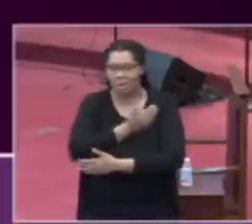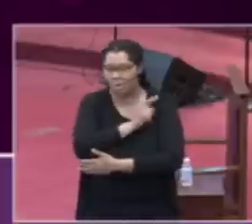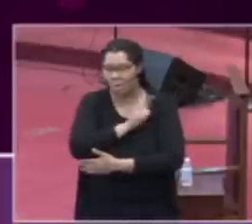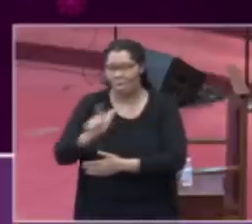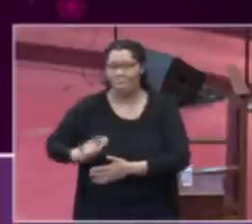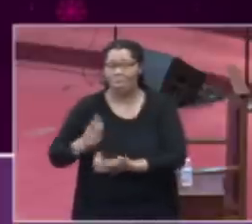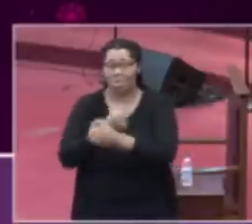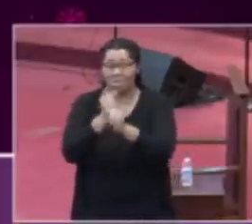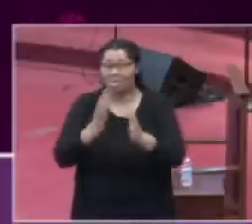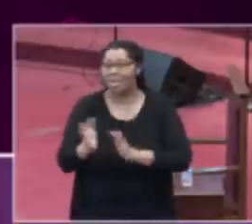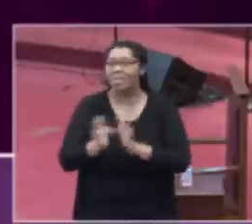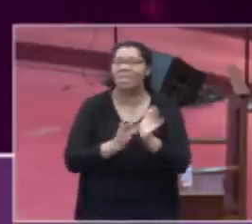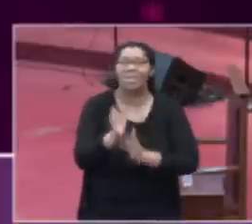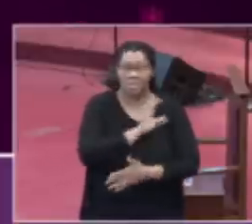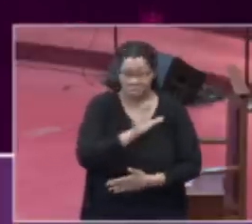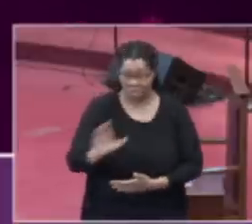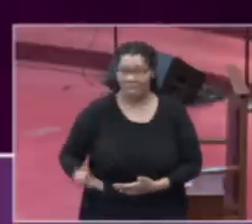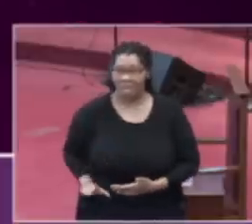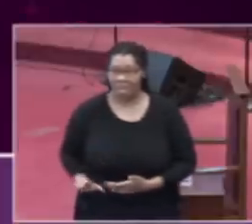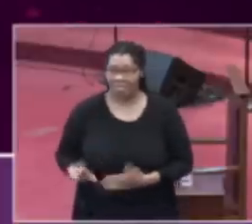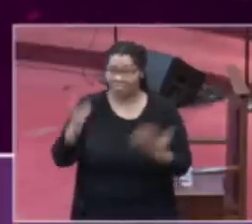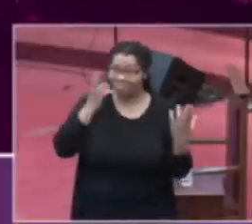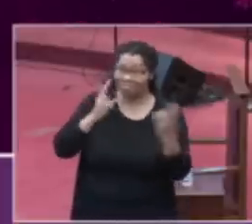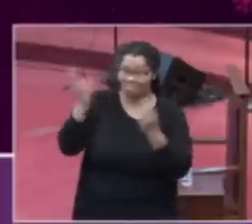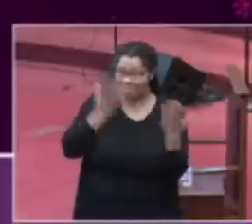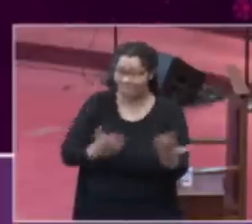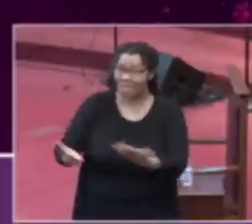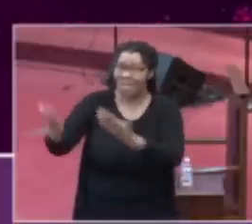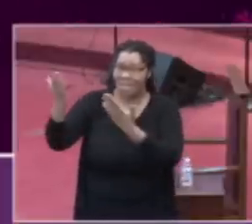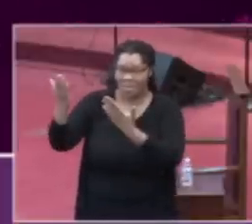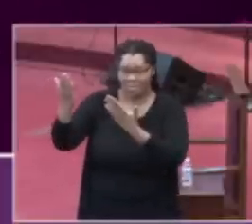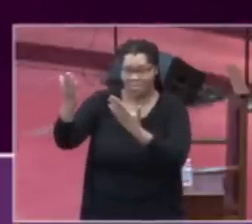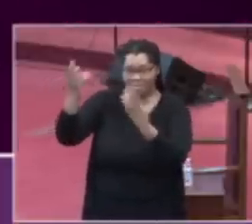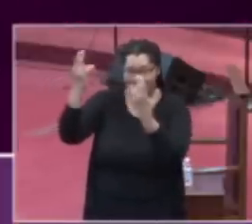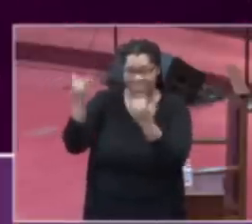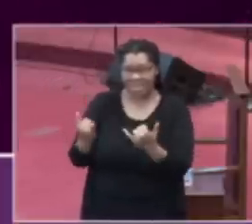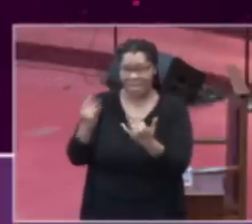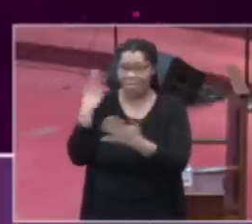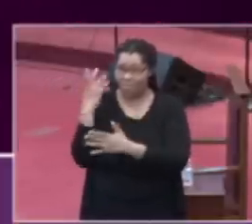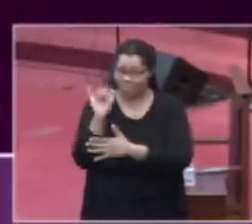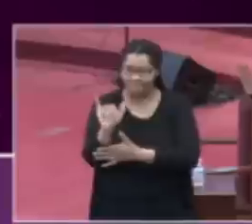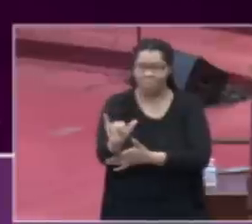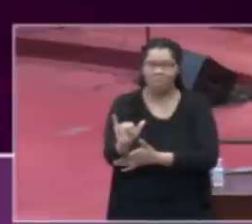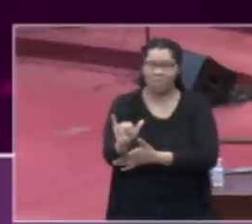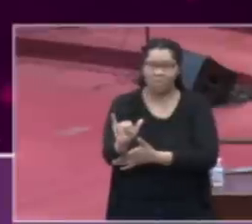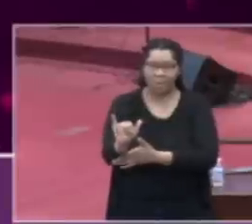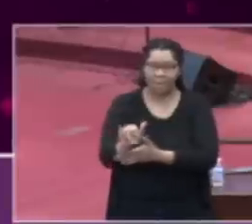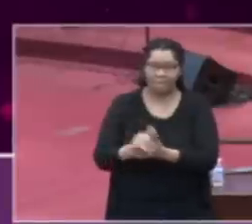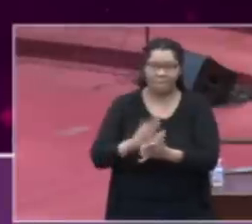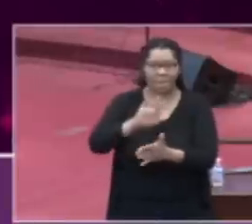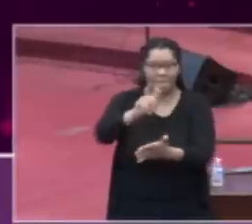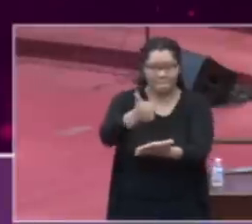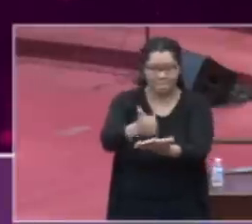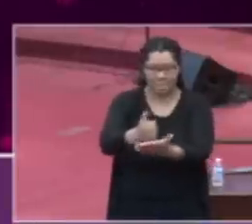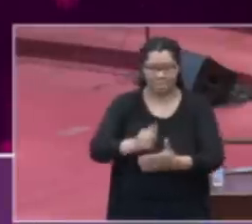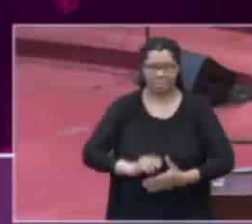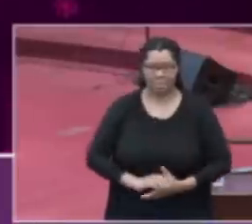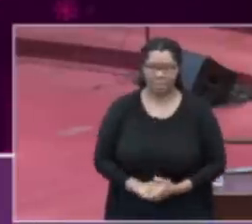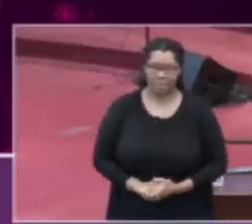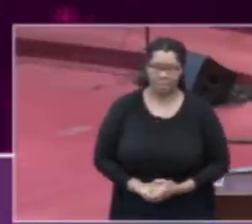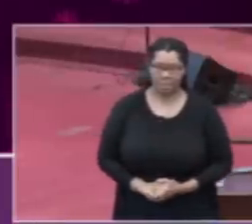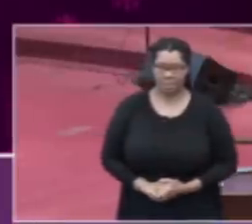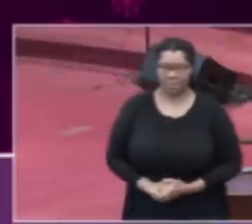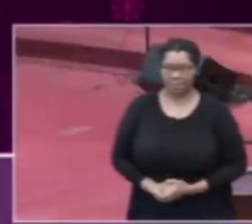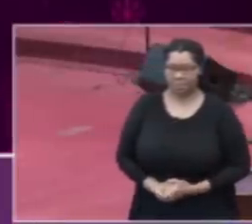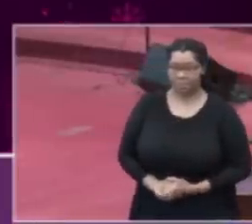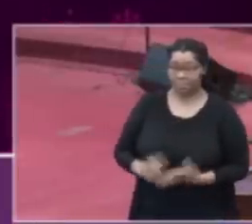Jesus Christ. To him be glory both now and forever. Amen. And